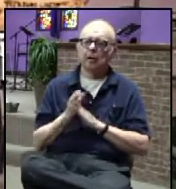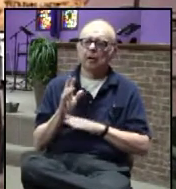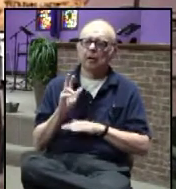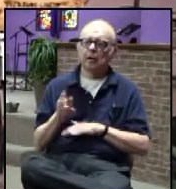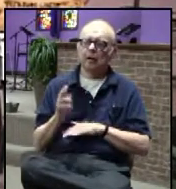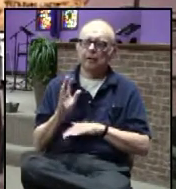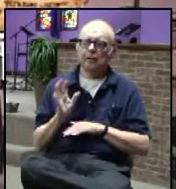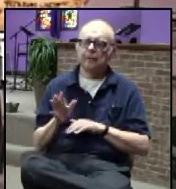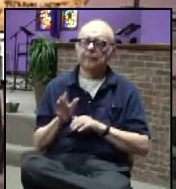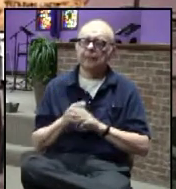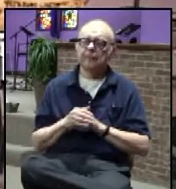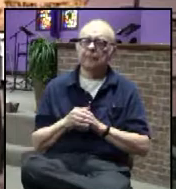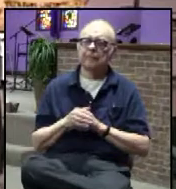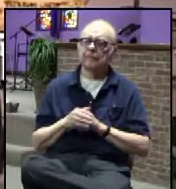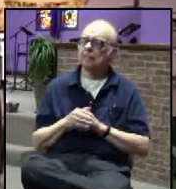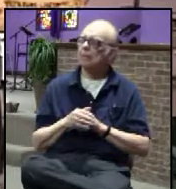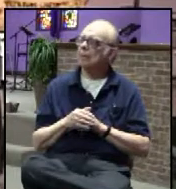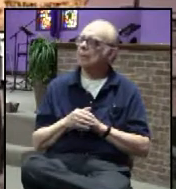number 35.